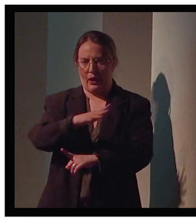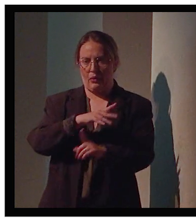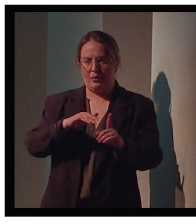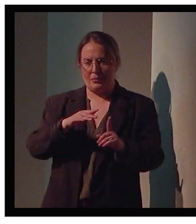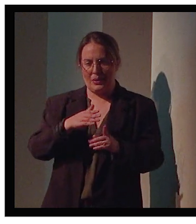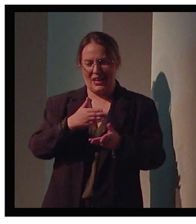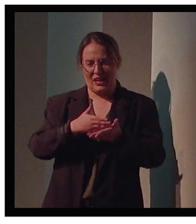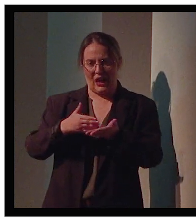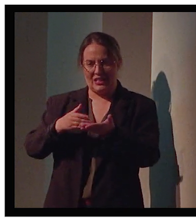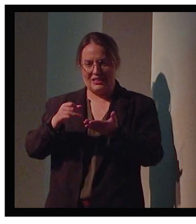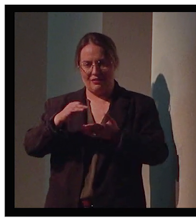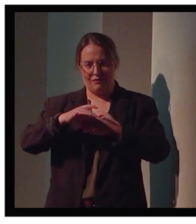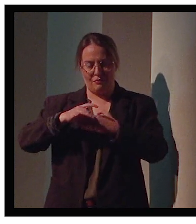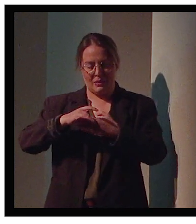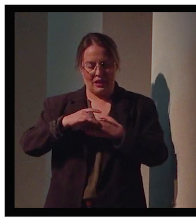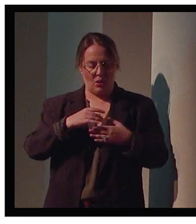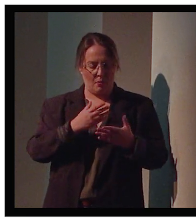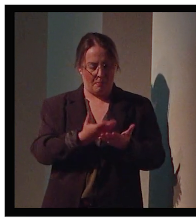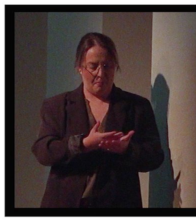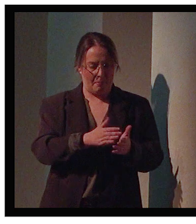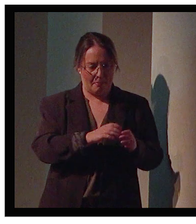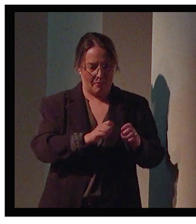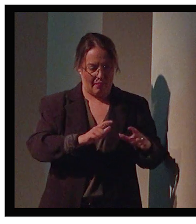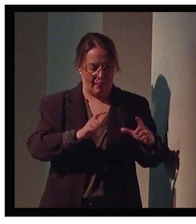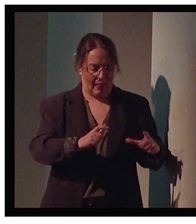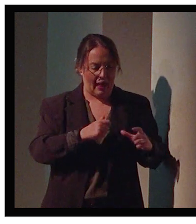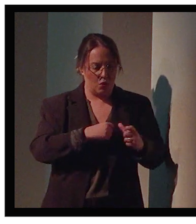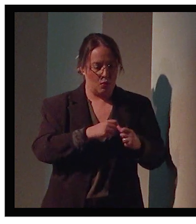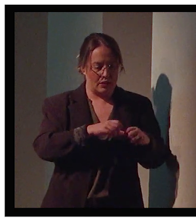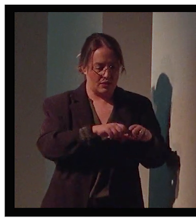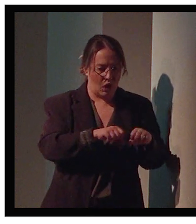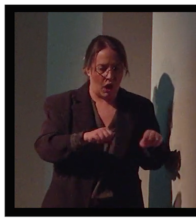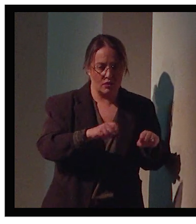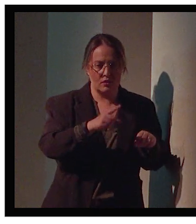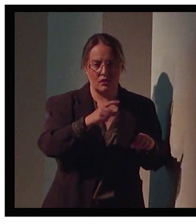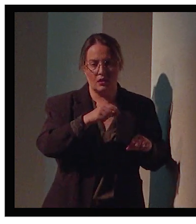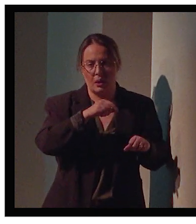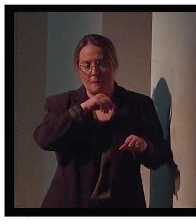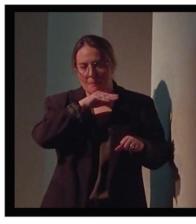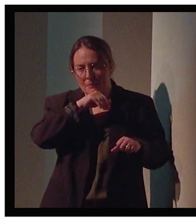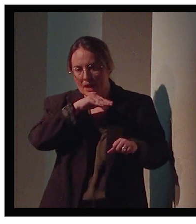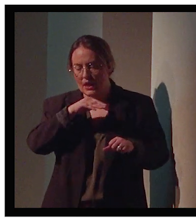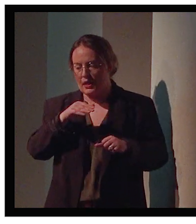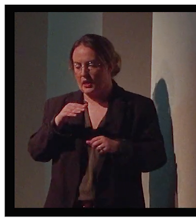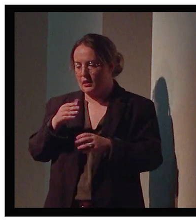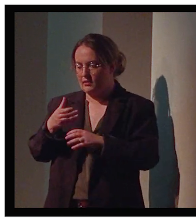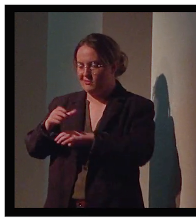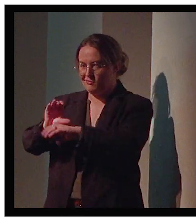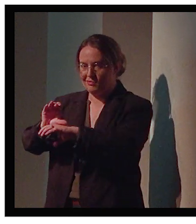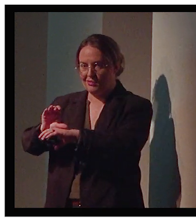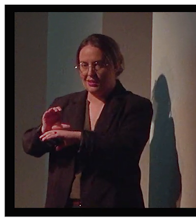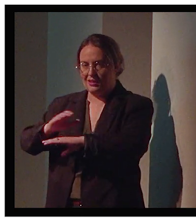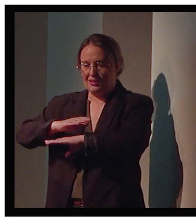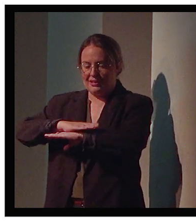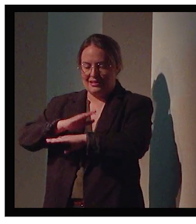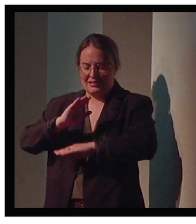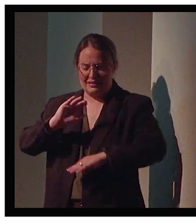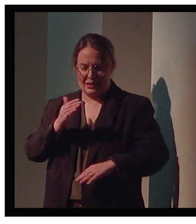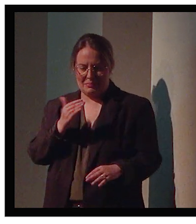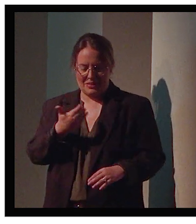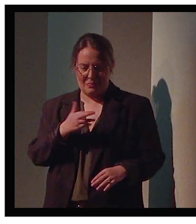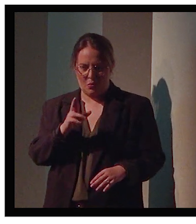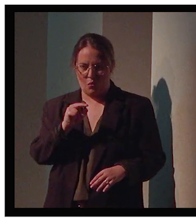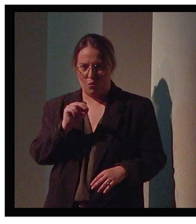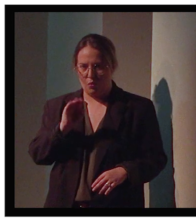A platter bearing a sausage and a pig's trotter rests on the table, and there appears to be a rib roast on the